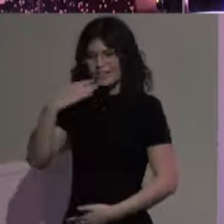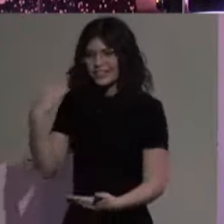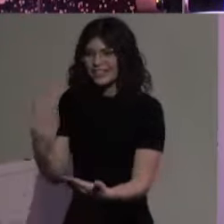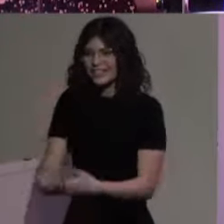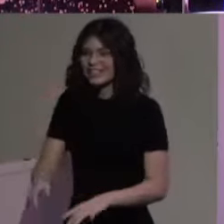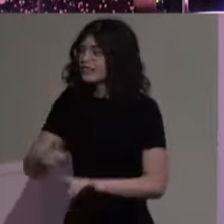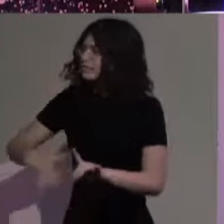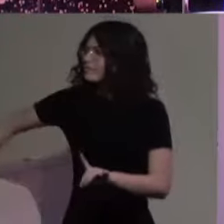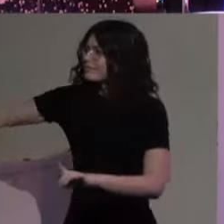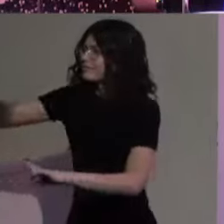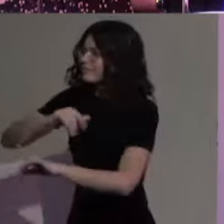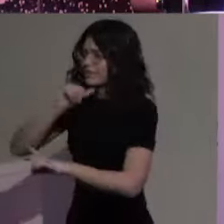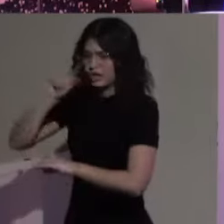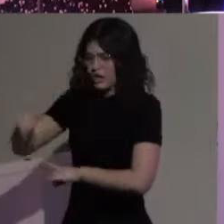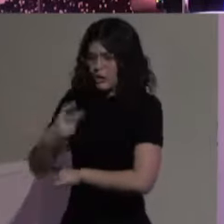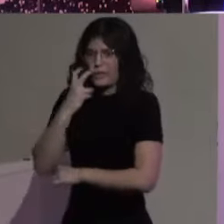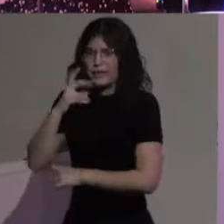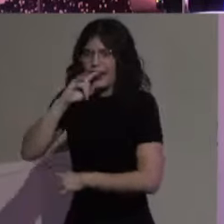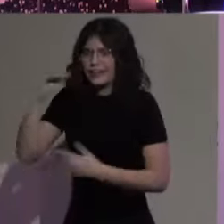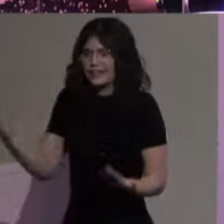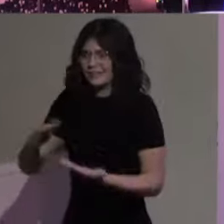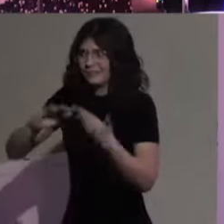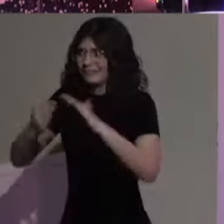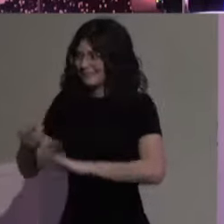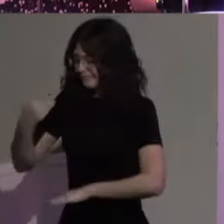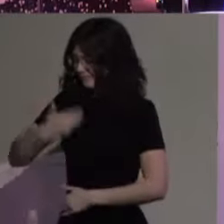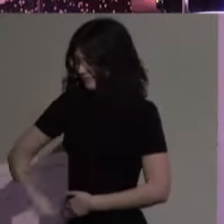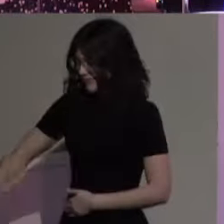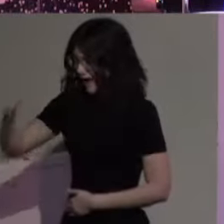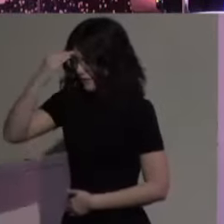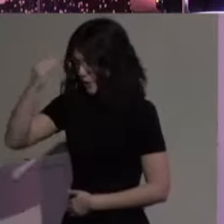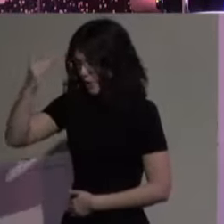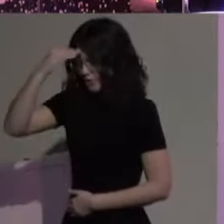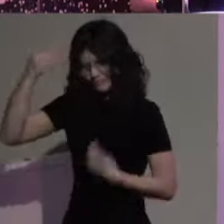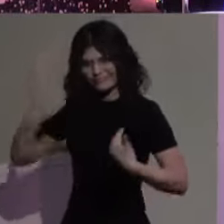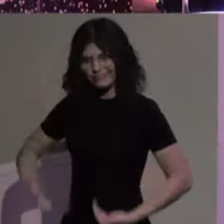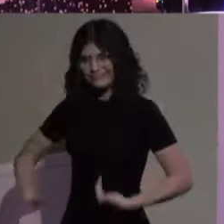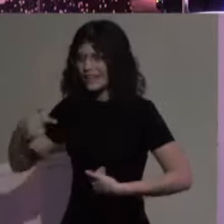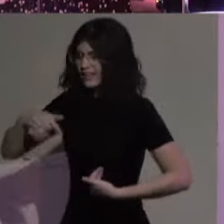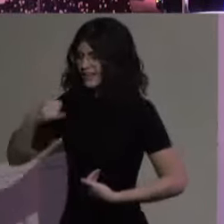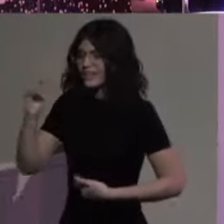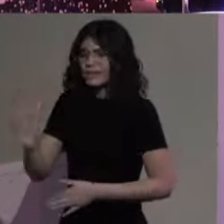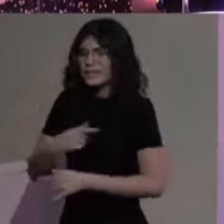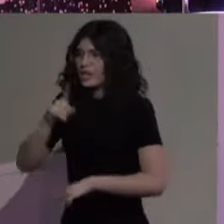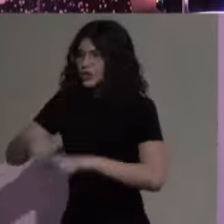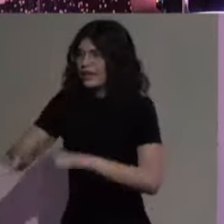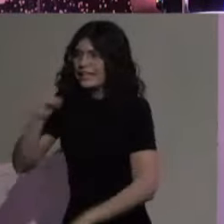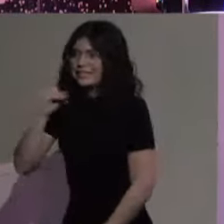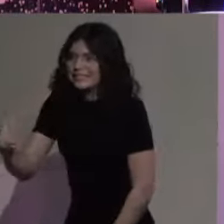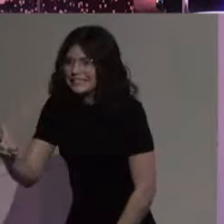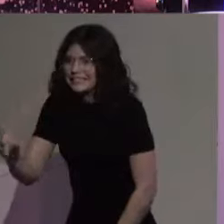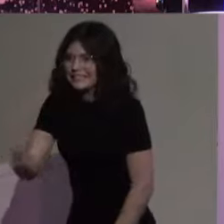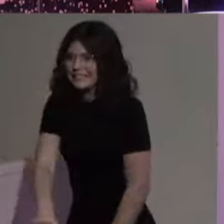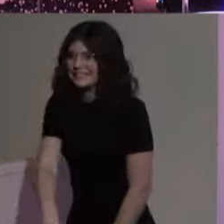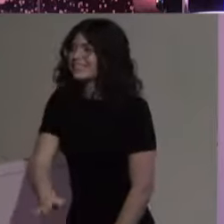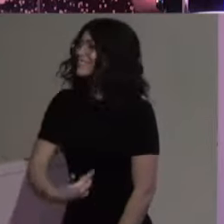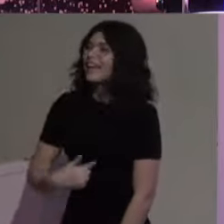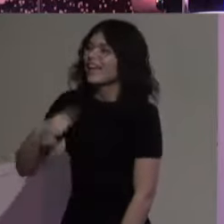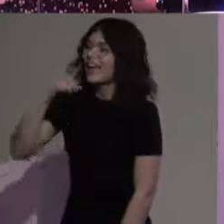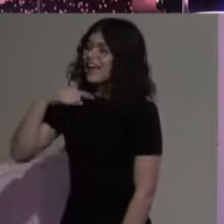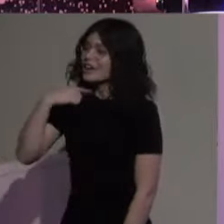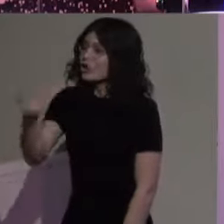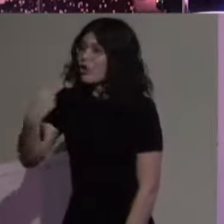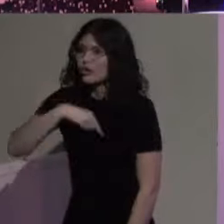when others are around and you're not the only blind kid in town. I'm known as me, and this is a beat that you can't see. I told you